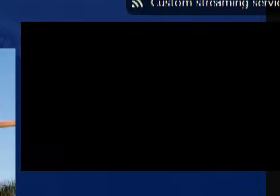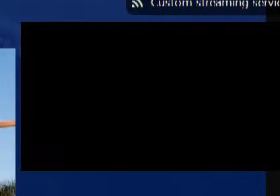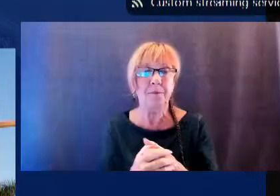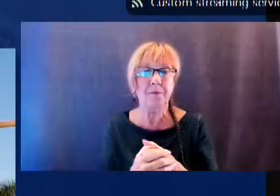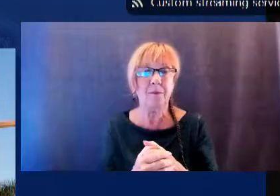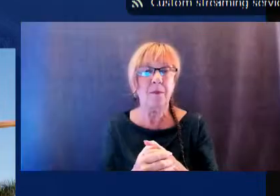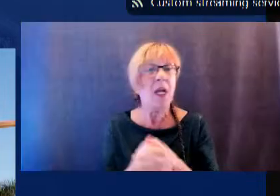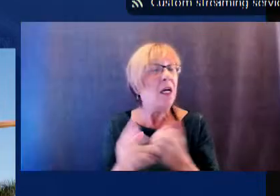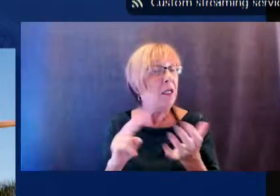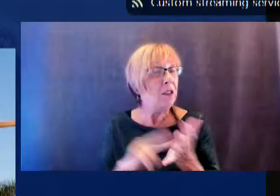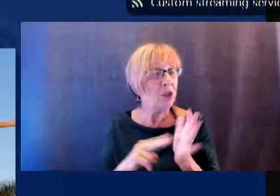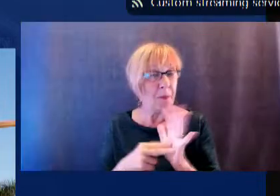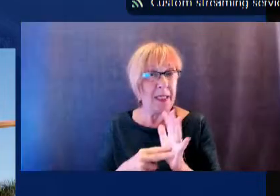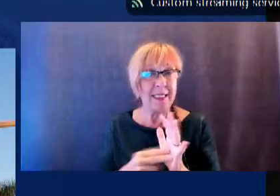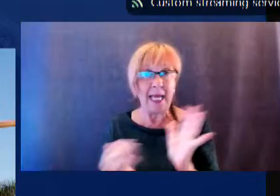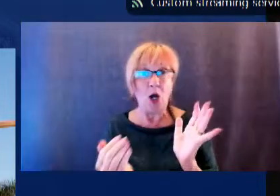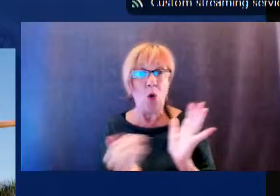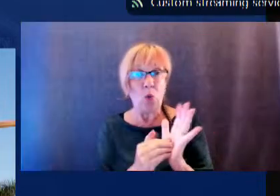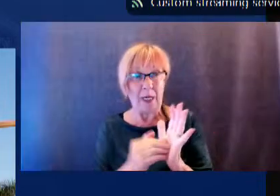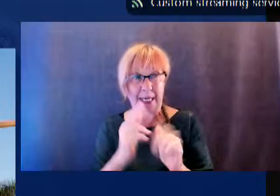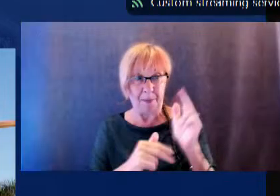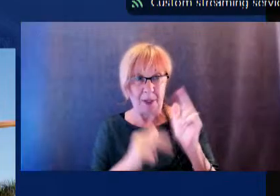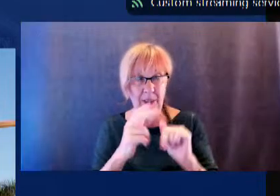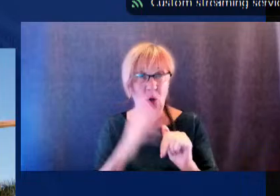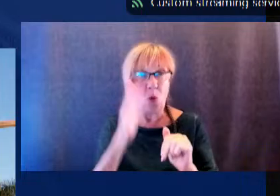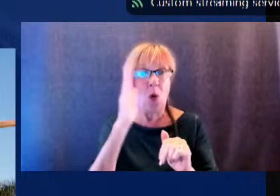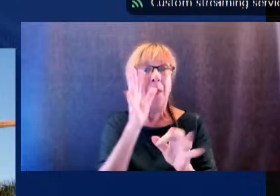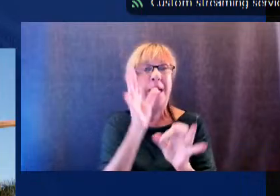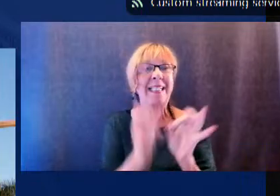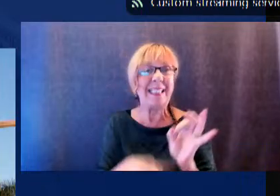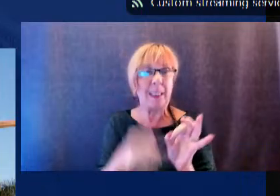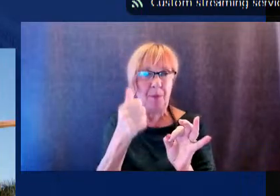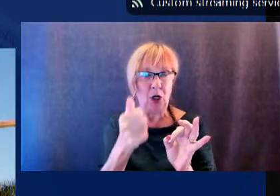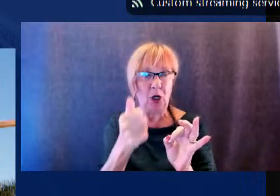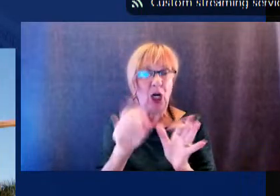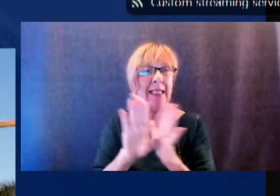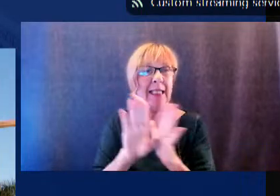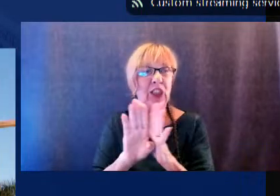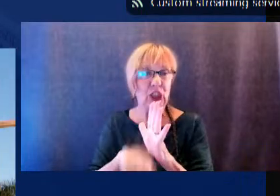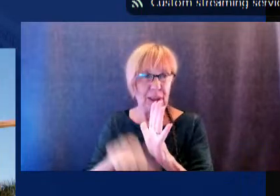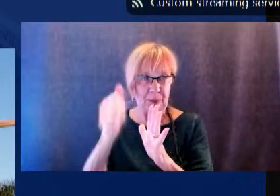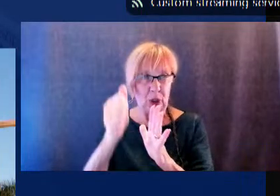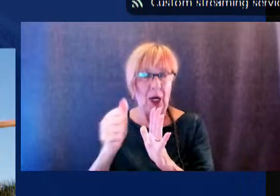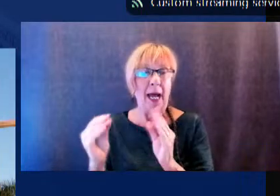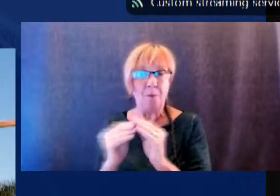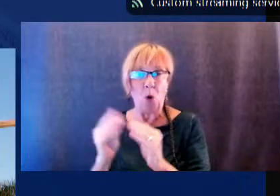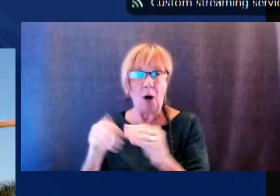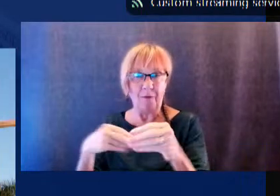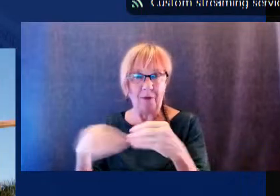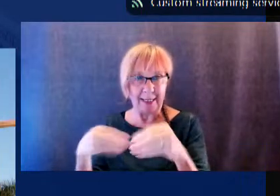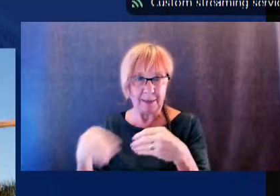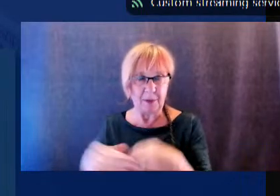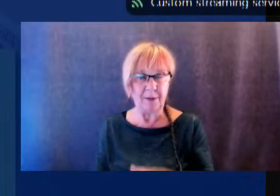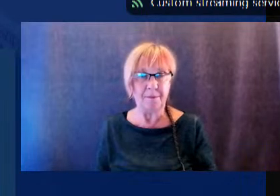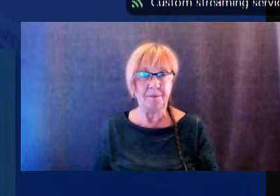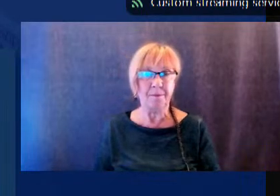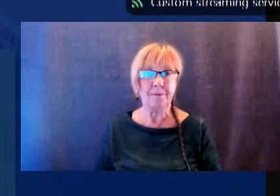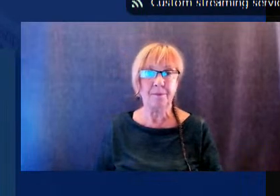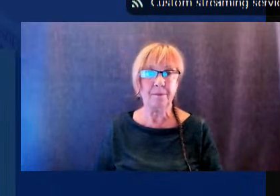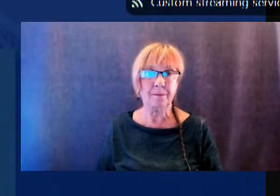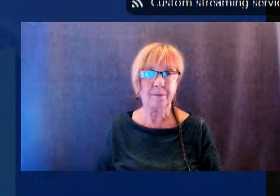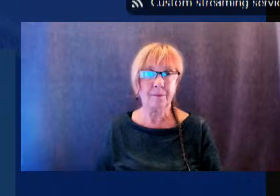what this means is that rebuilding will be simpler, more affordable, and more flexible. And if we can move to the next slide,